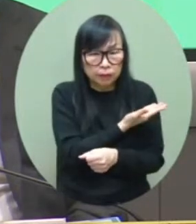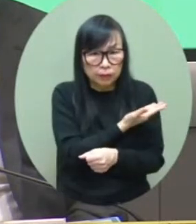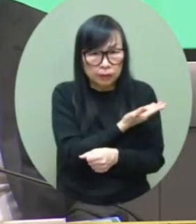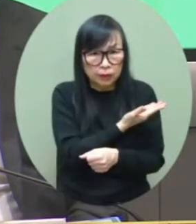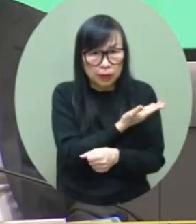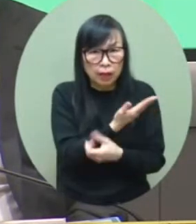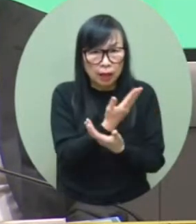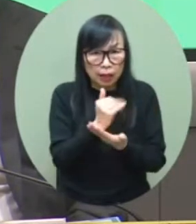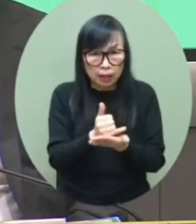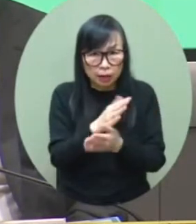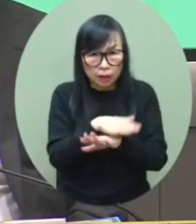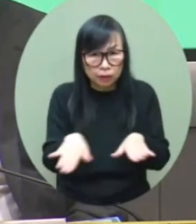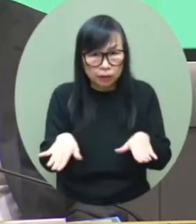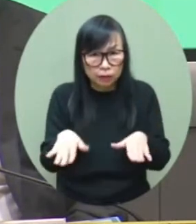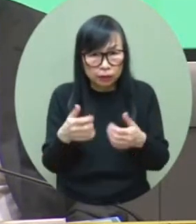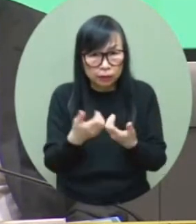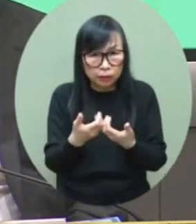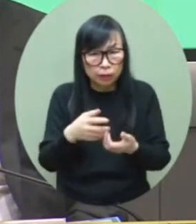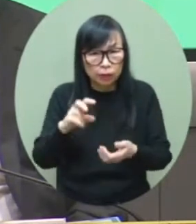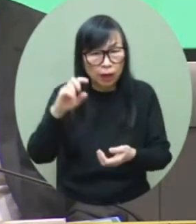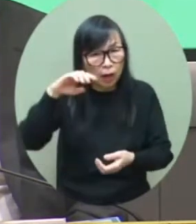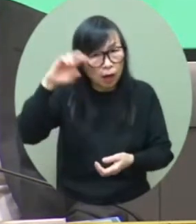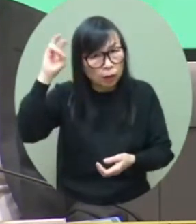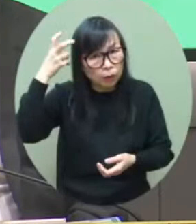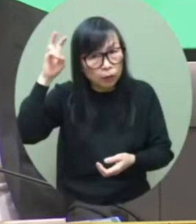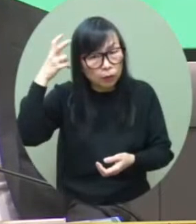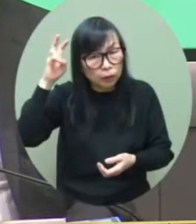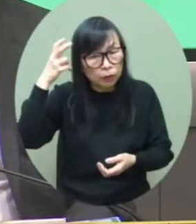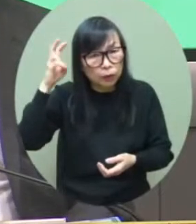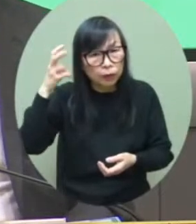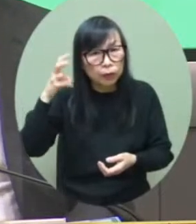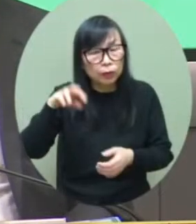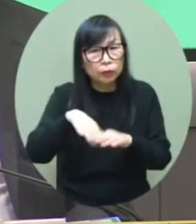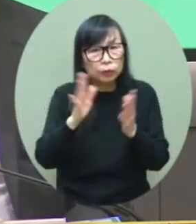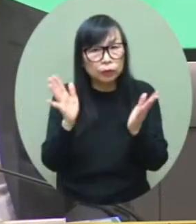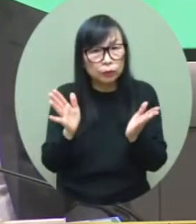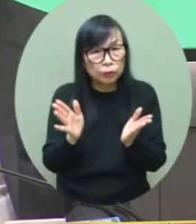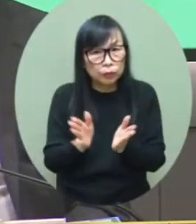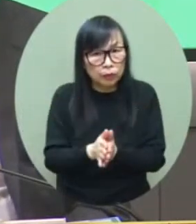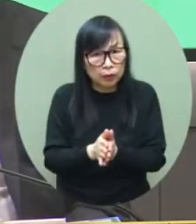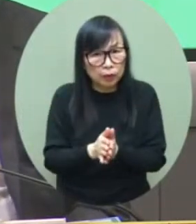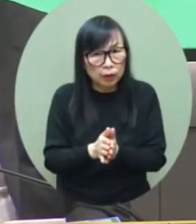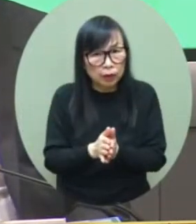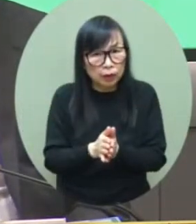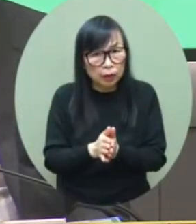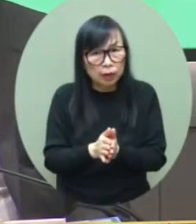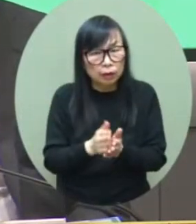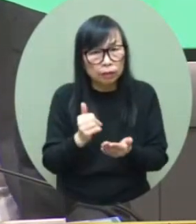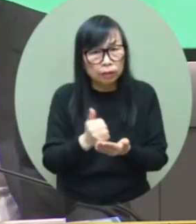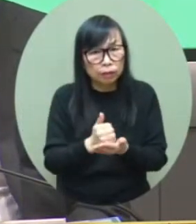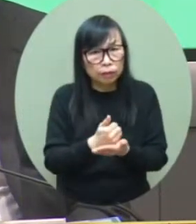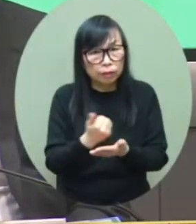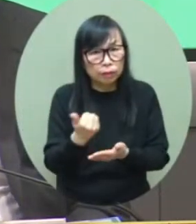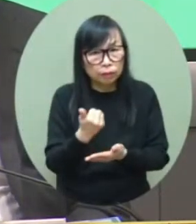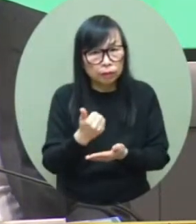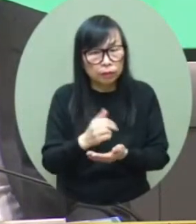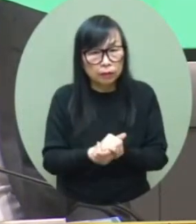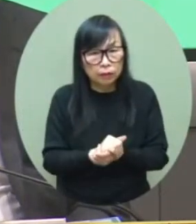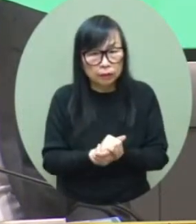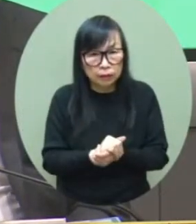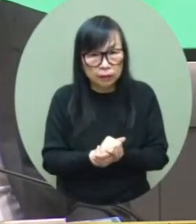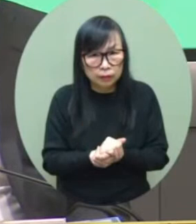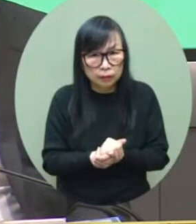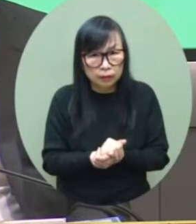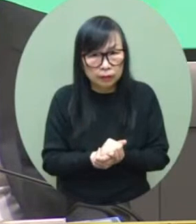results. In terms of manpower deployment too, because of the higher safety coefficient, we also make sure that we will